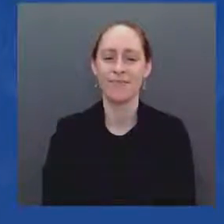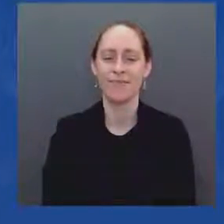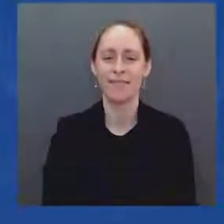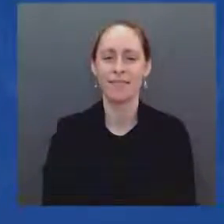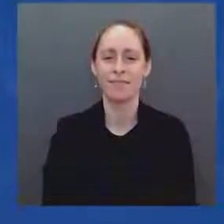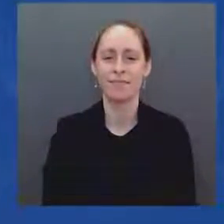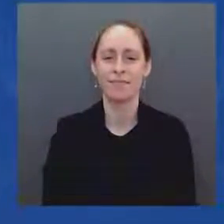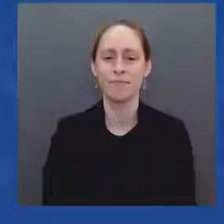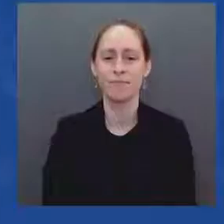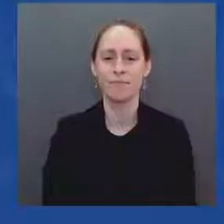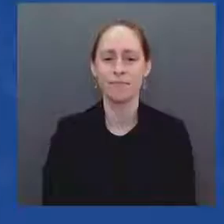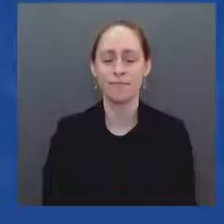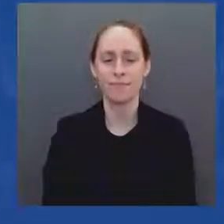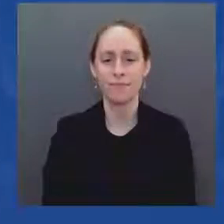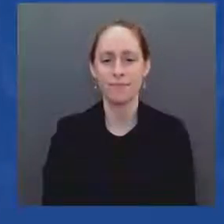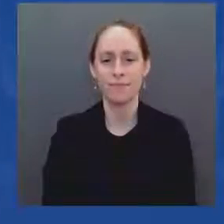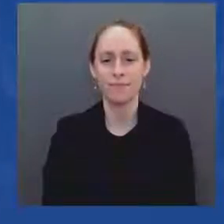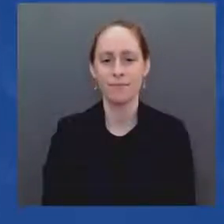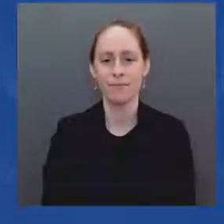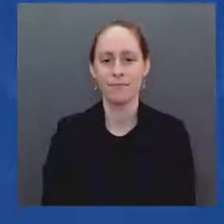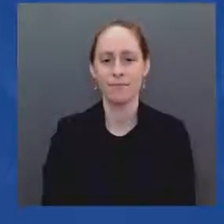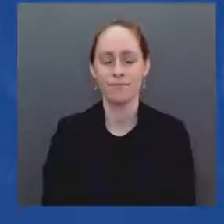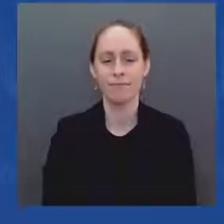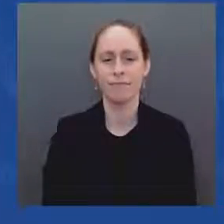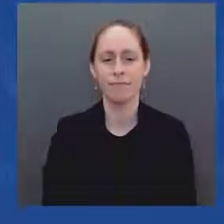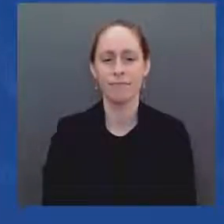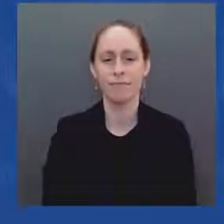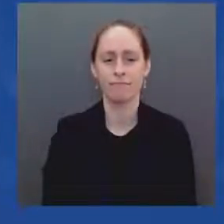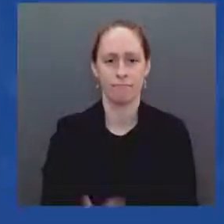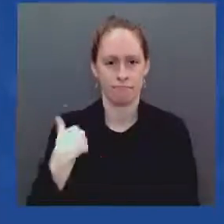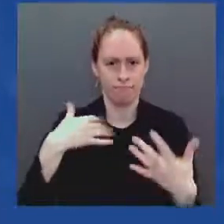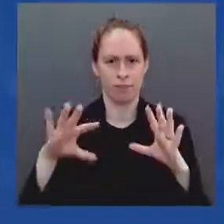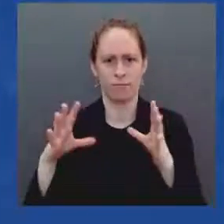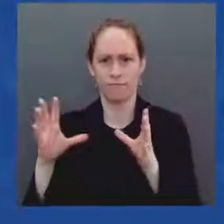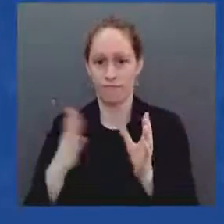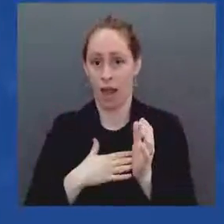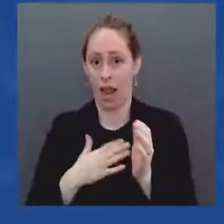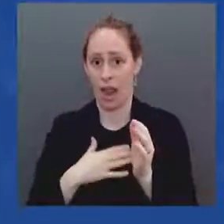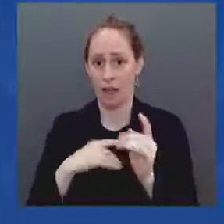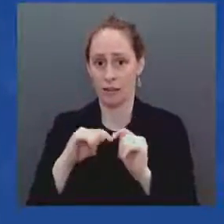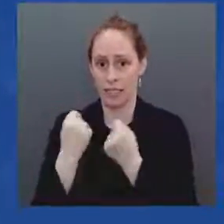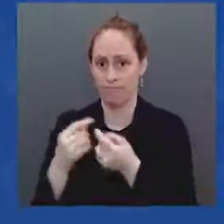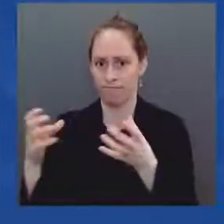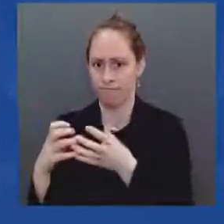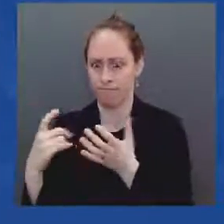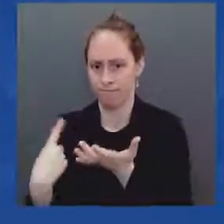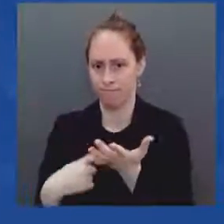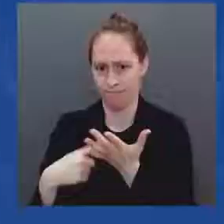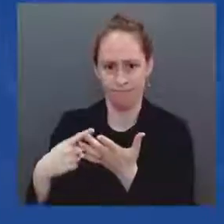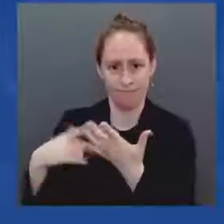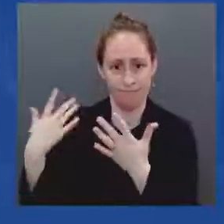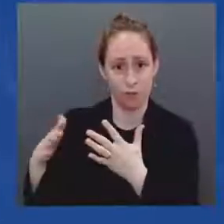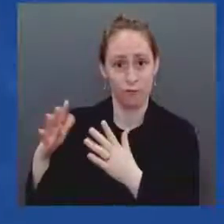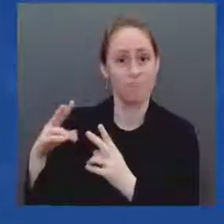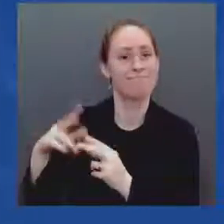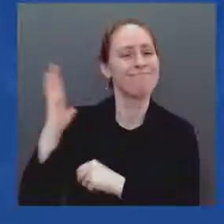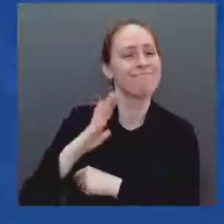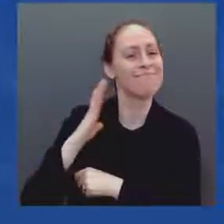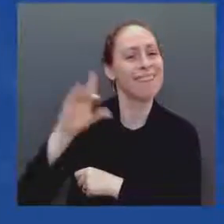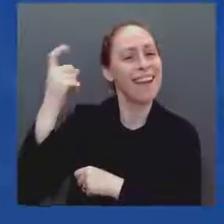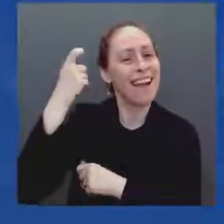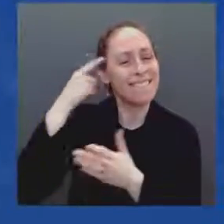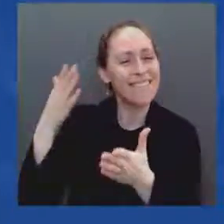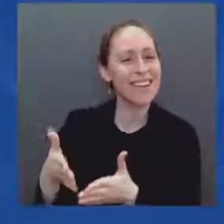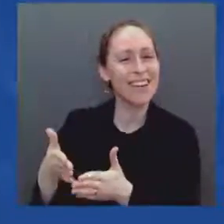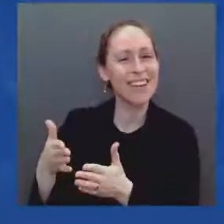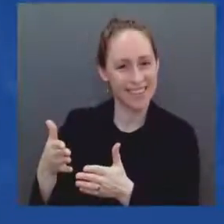including former governors. If you notice, I hired a lot of governors and mayors because they know how to get things done.